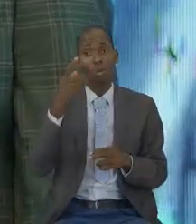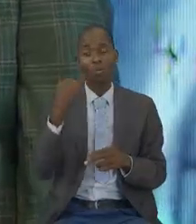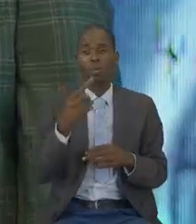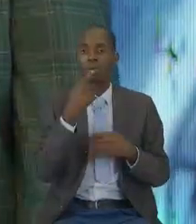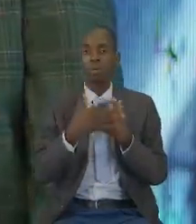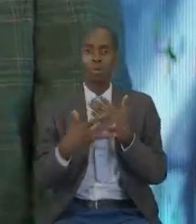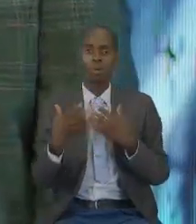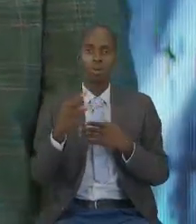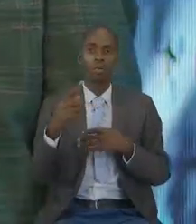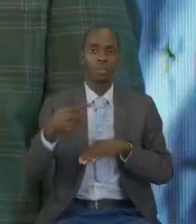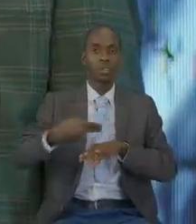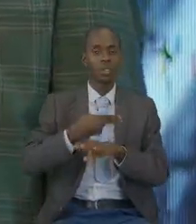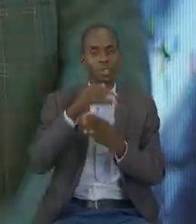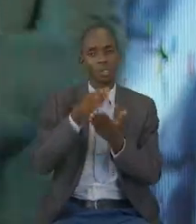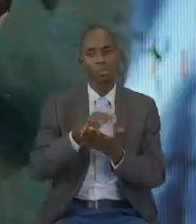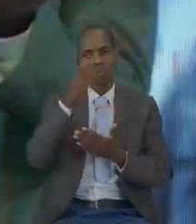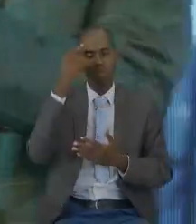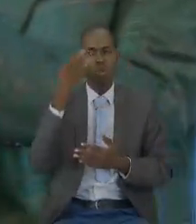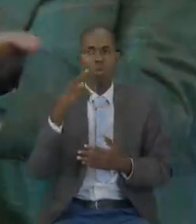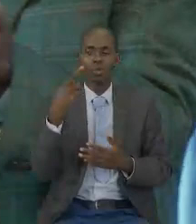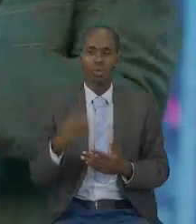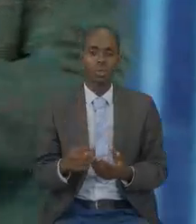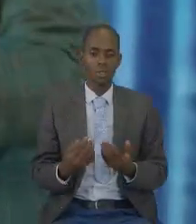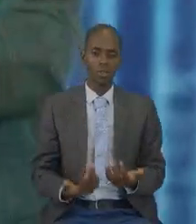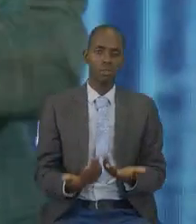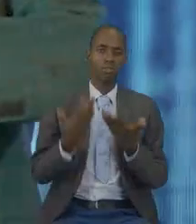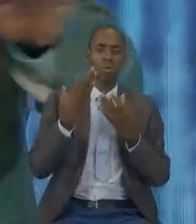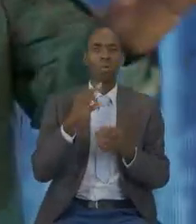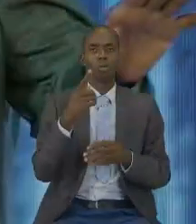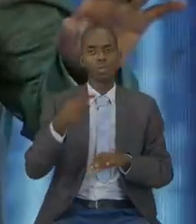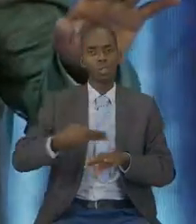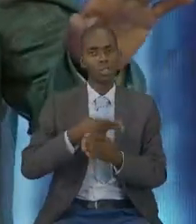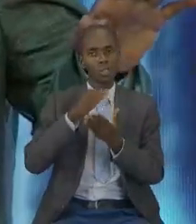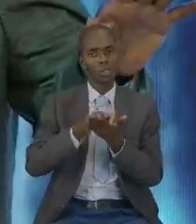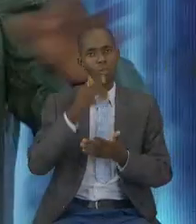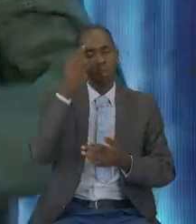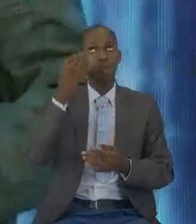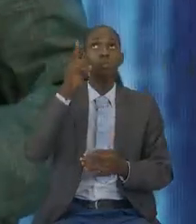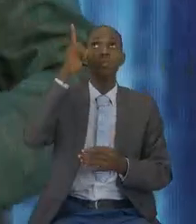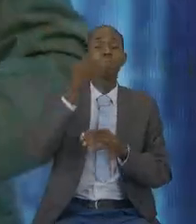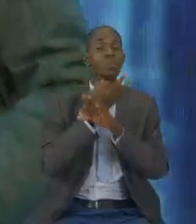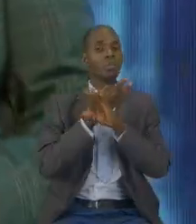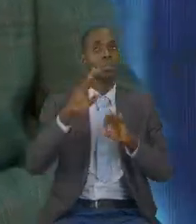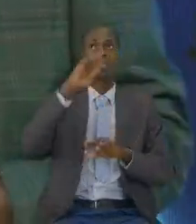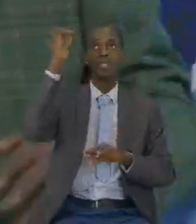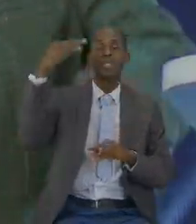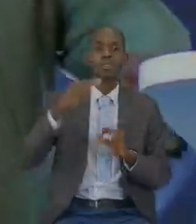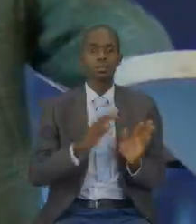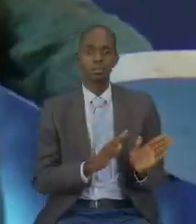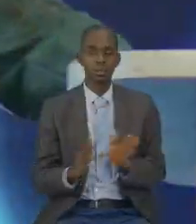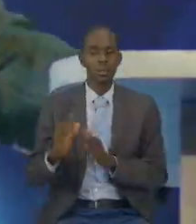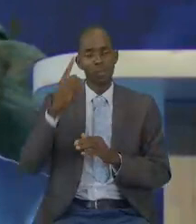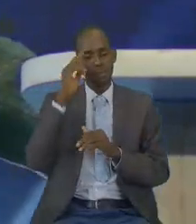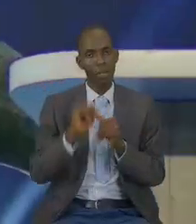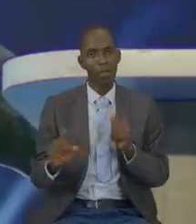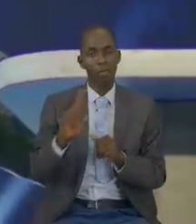Lamb, because of the sacrifice of the Lamb, because of his free grace available for everyone,